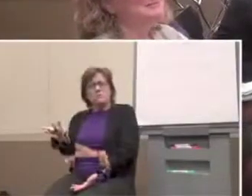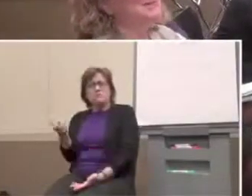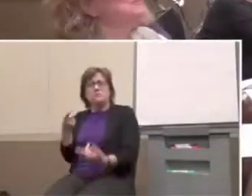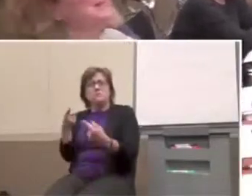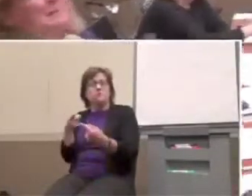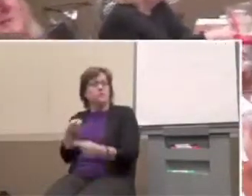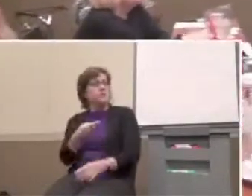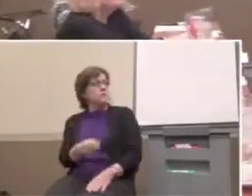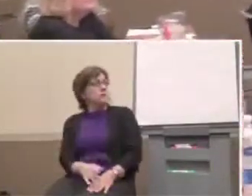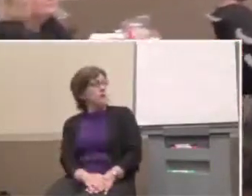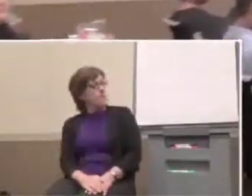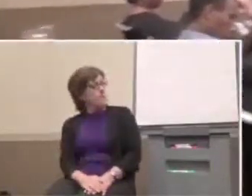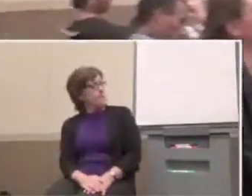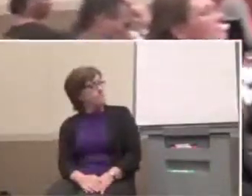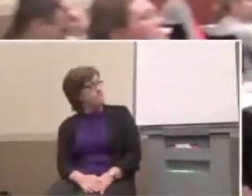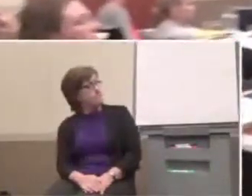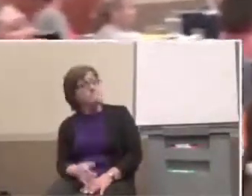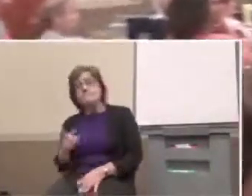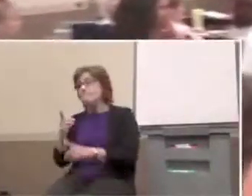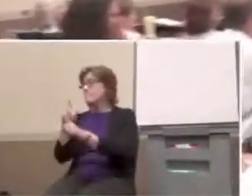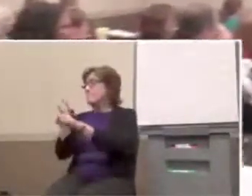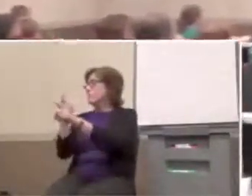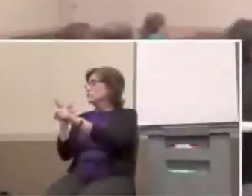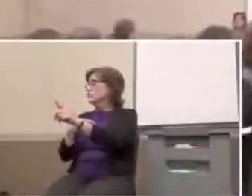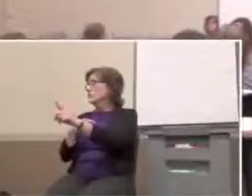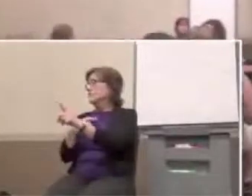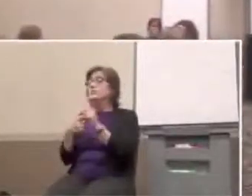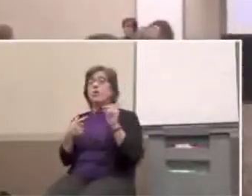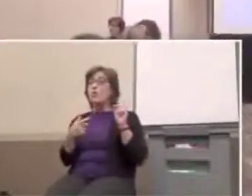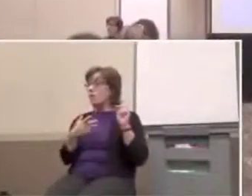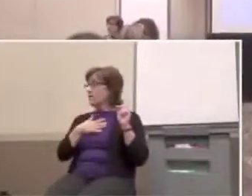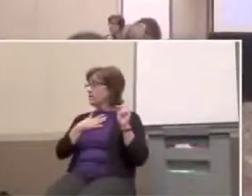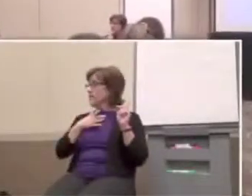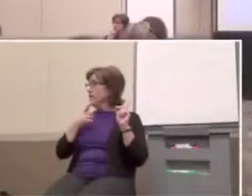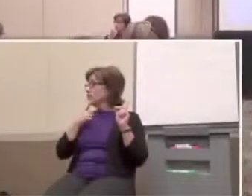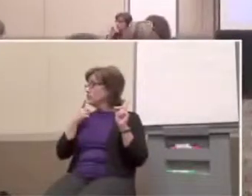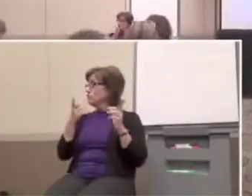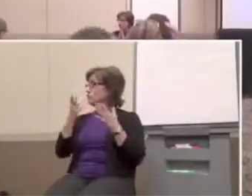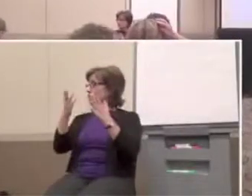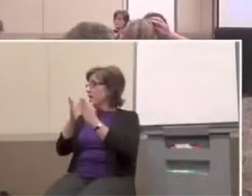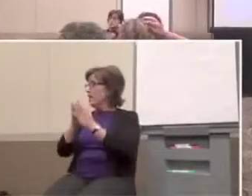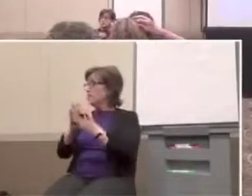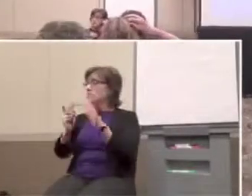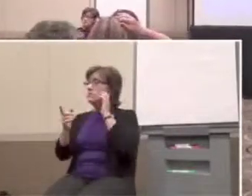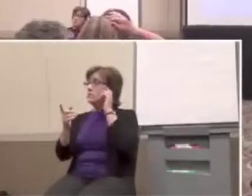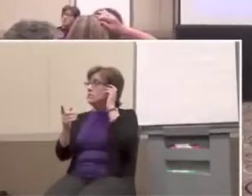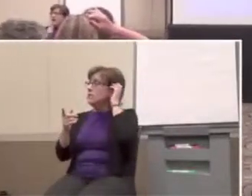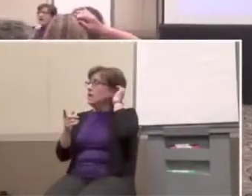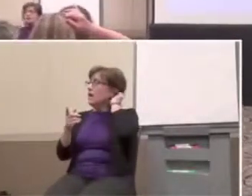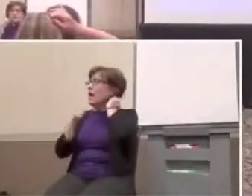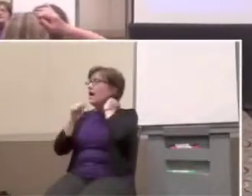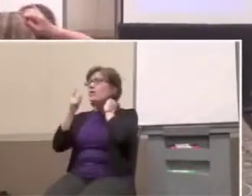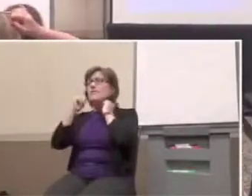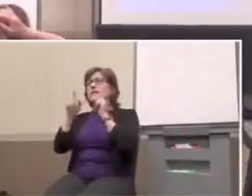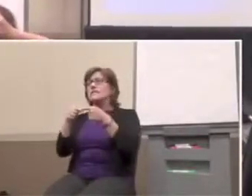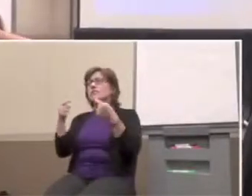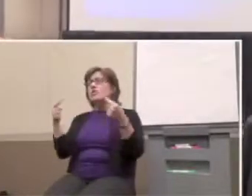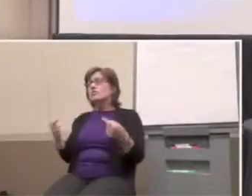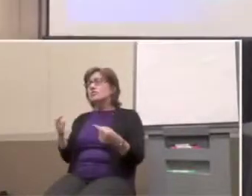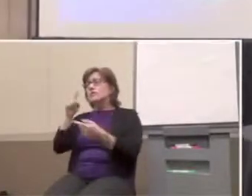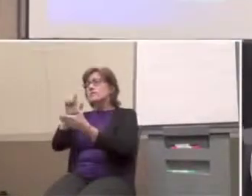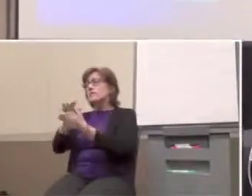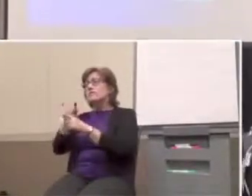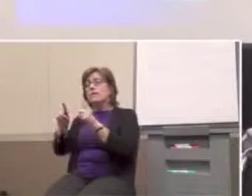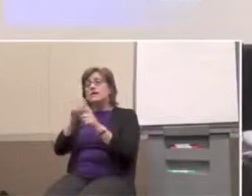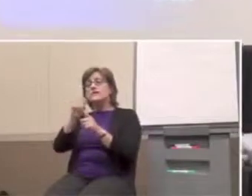Well, so that's just me. No, I'm glad you raise it. I don't know that it's necessarily an alternative belief. If that's a core value, it's a core